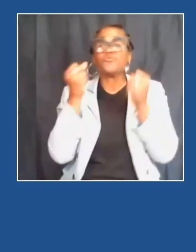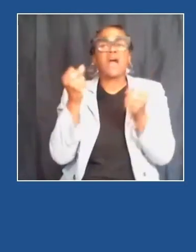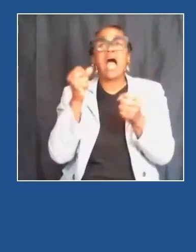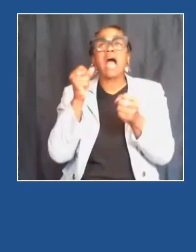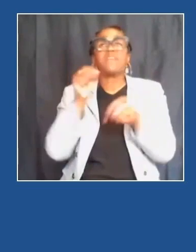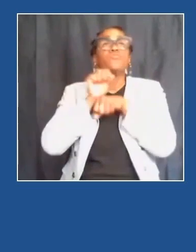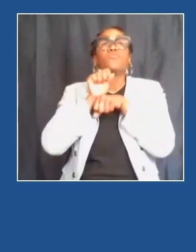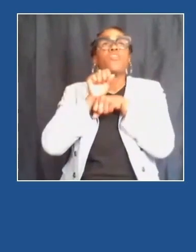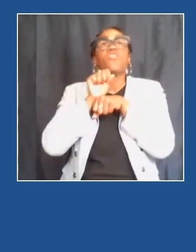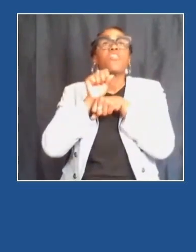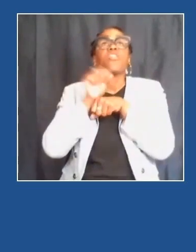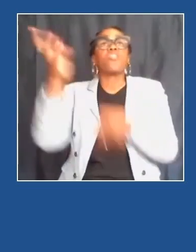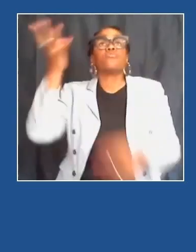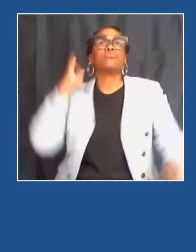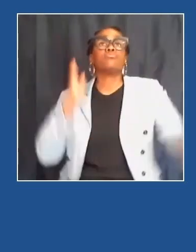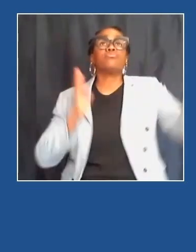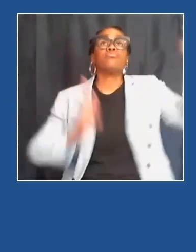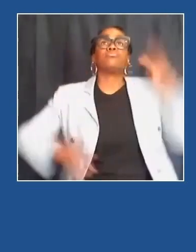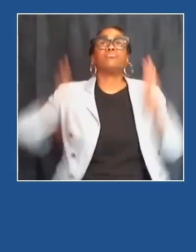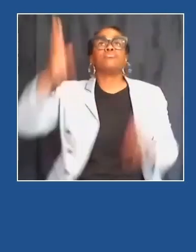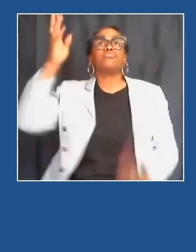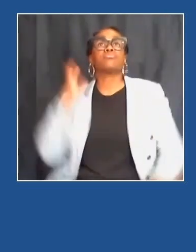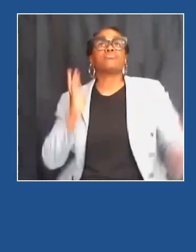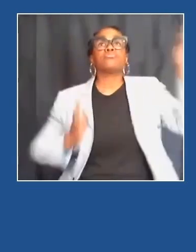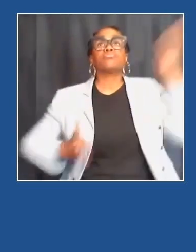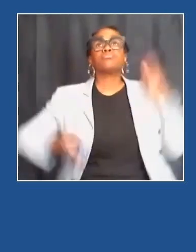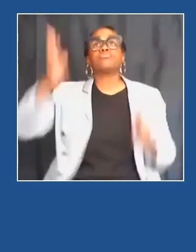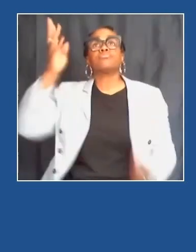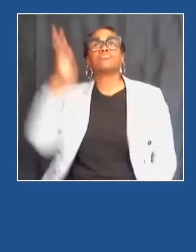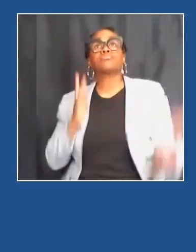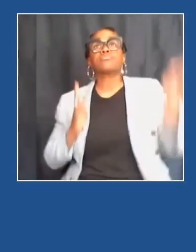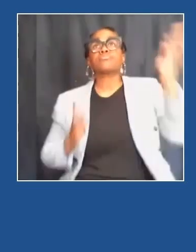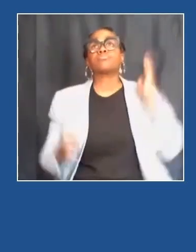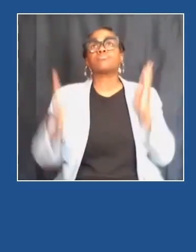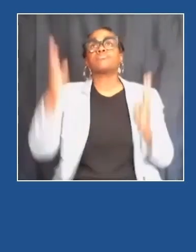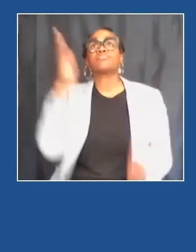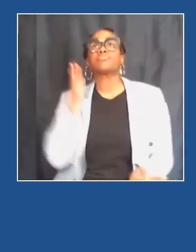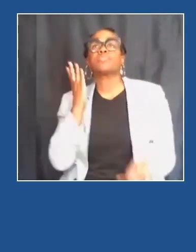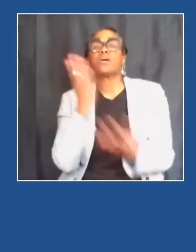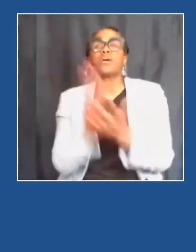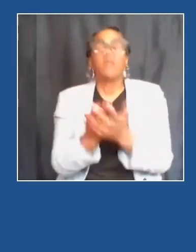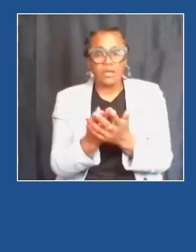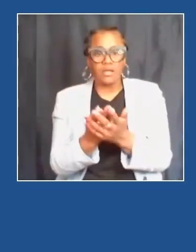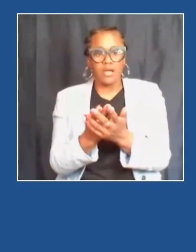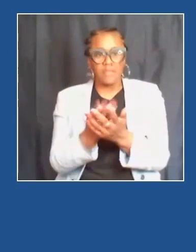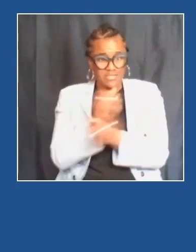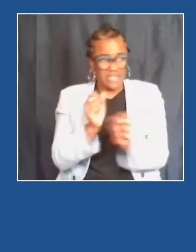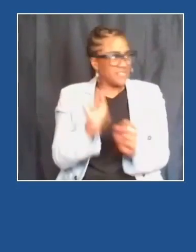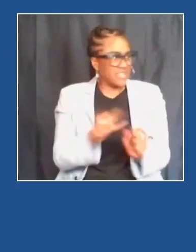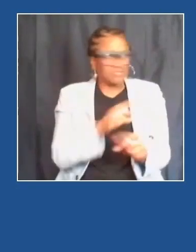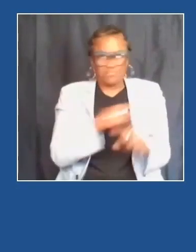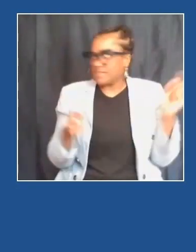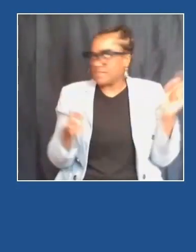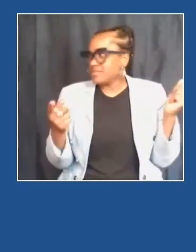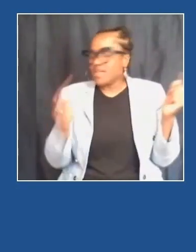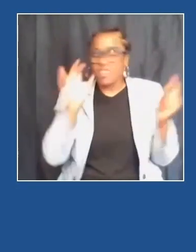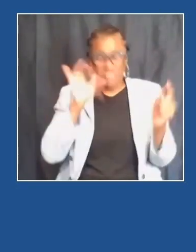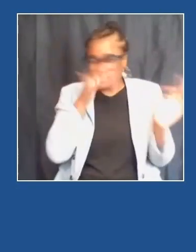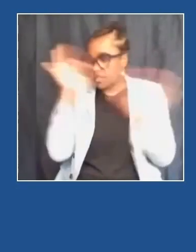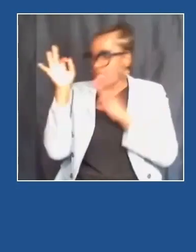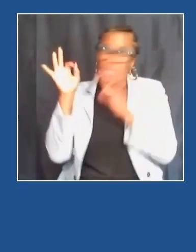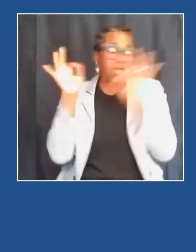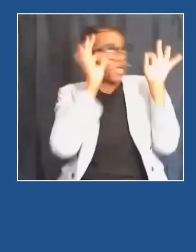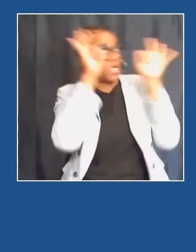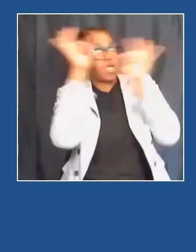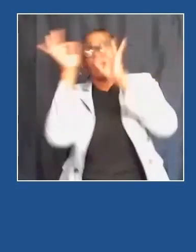at home and somehow you did it safely enough, but here you are. That's getting hijacked, okay? Our attention's